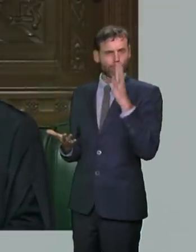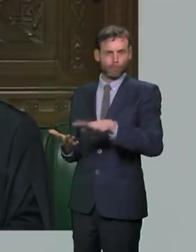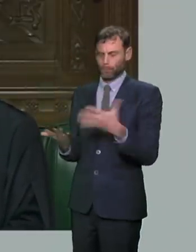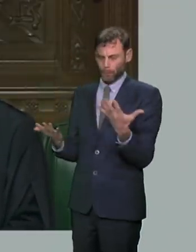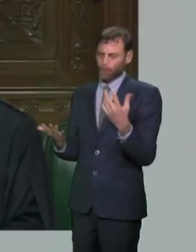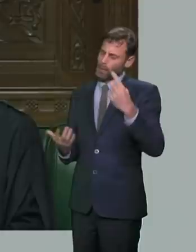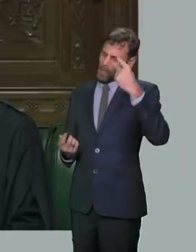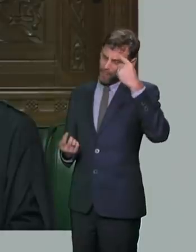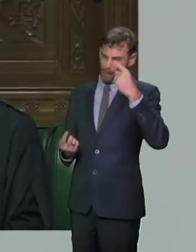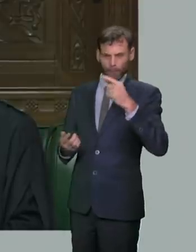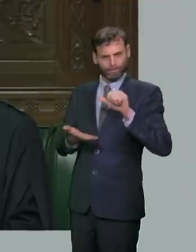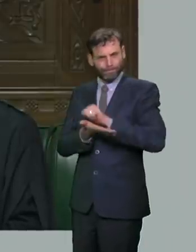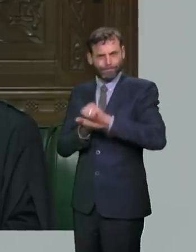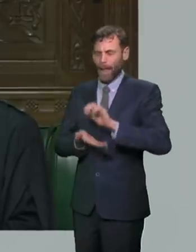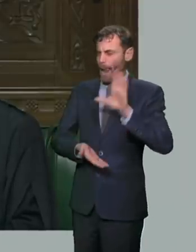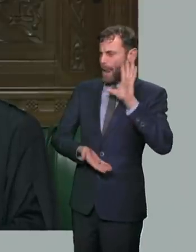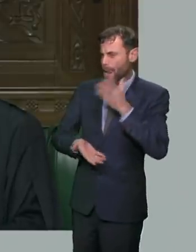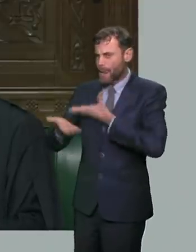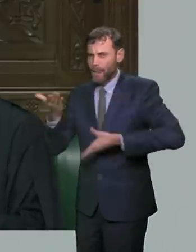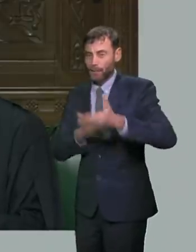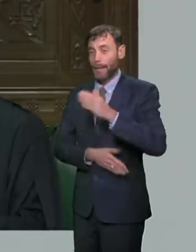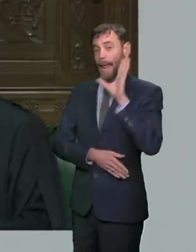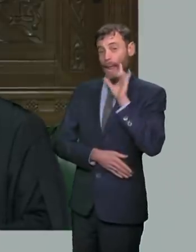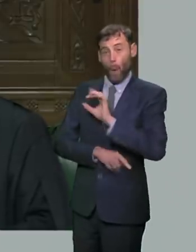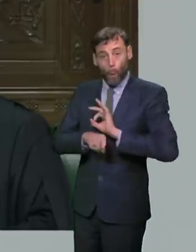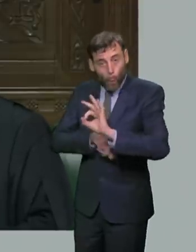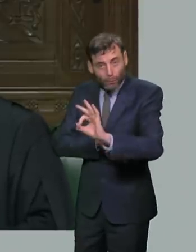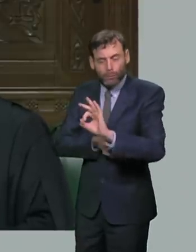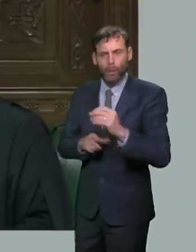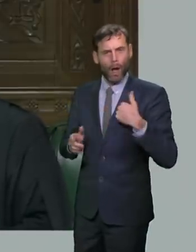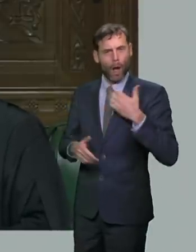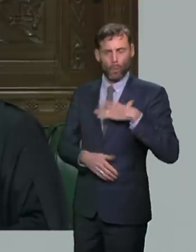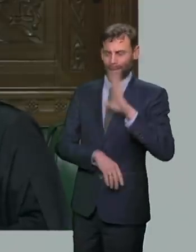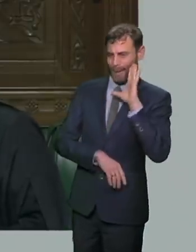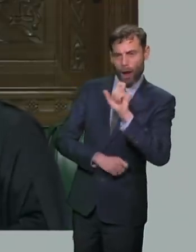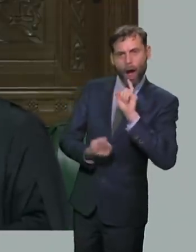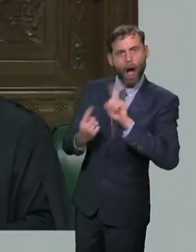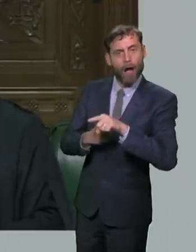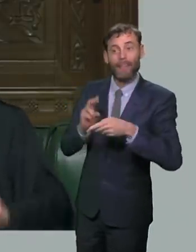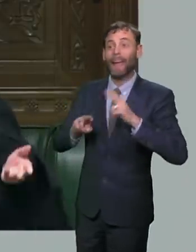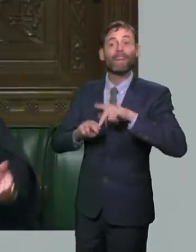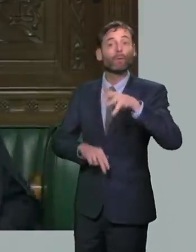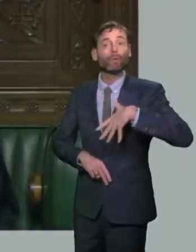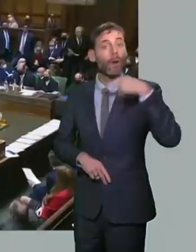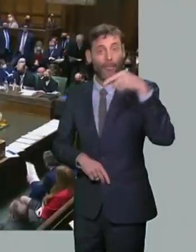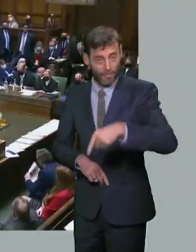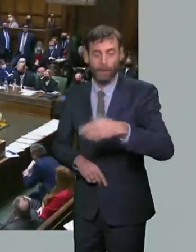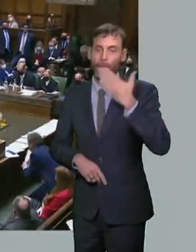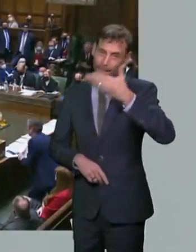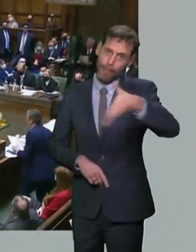constituents any good. We need to hear the questions, and I certainly need to hear the answers. And if anybody doesn't like it, please leave now. Keir